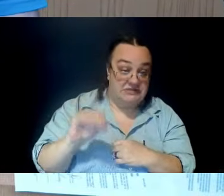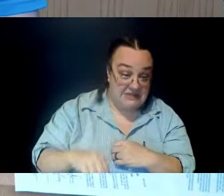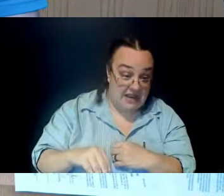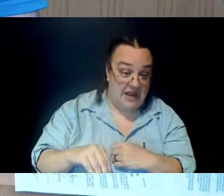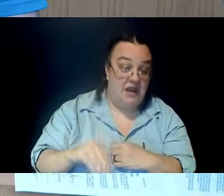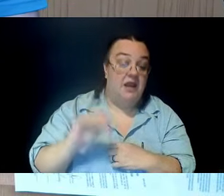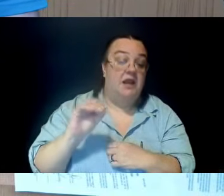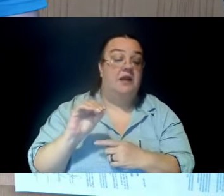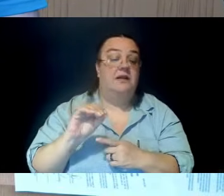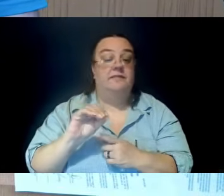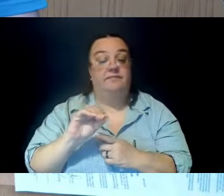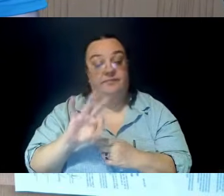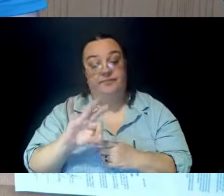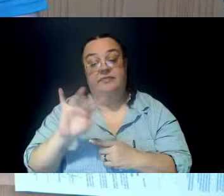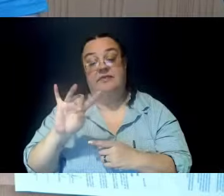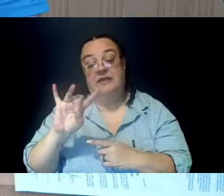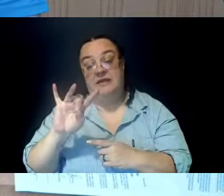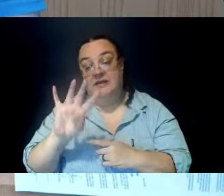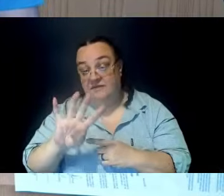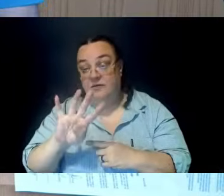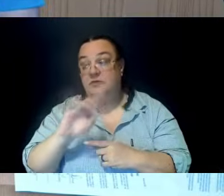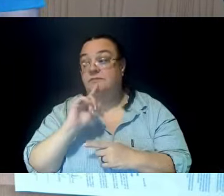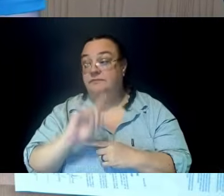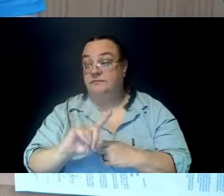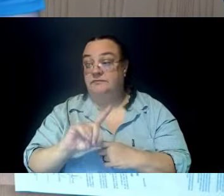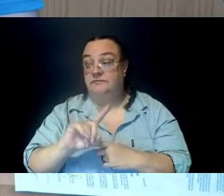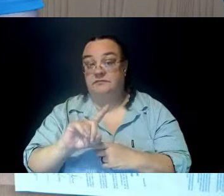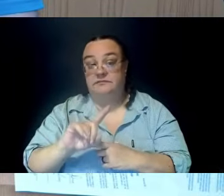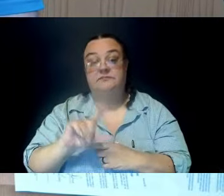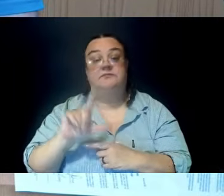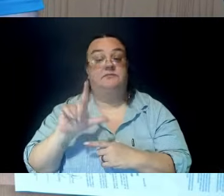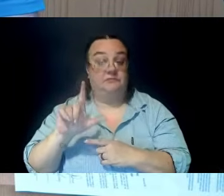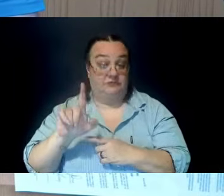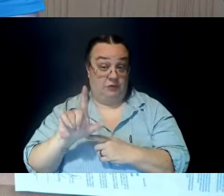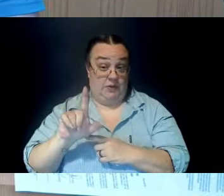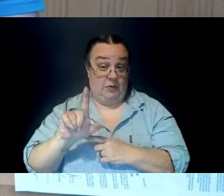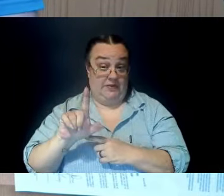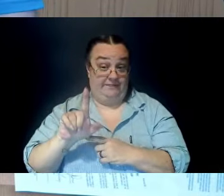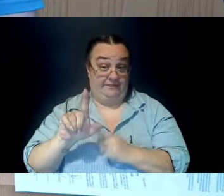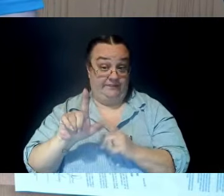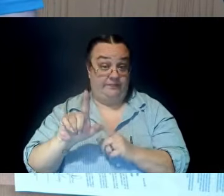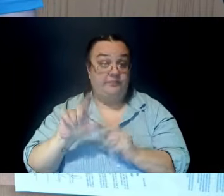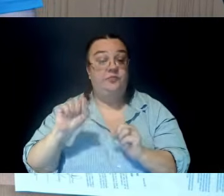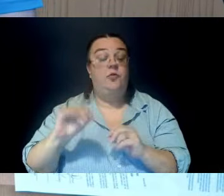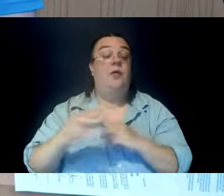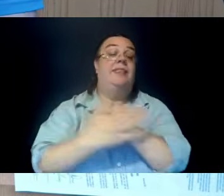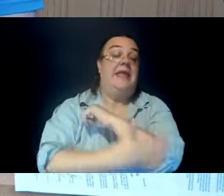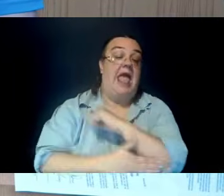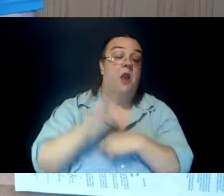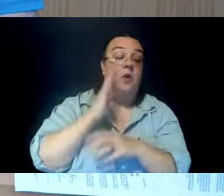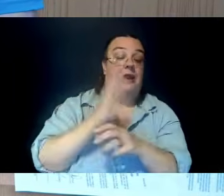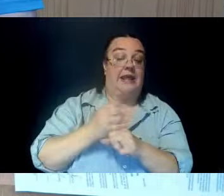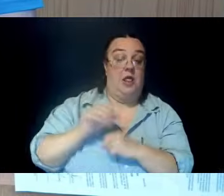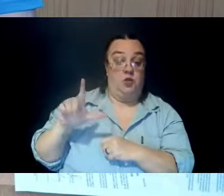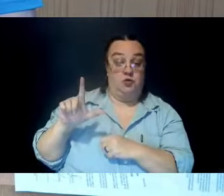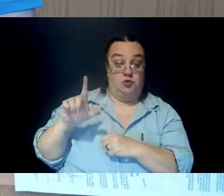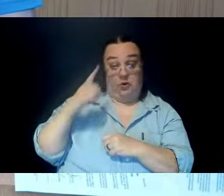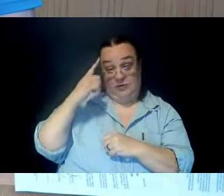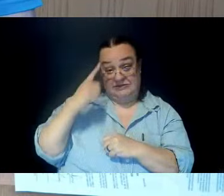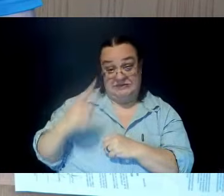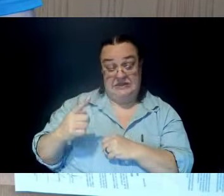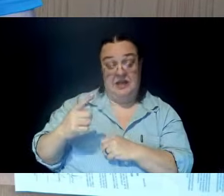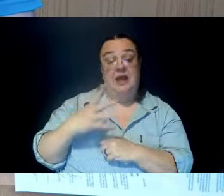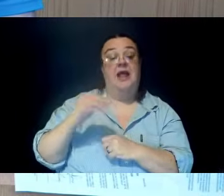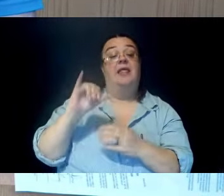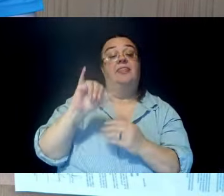of 84 is 21. So the county will get the 21 cents, and in that